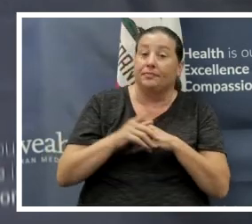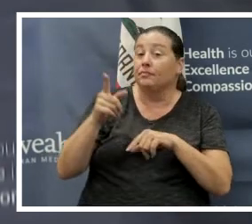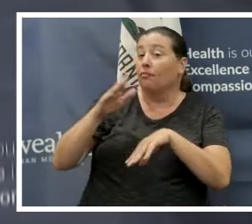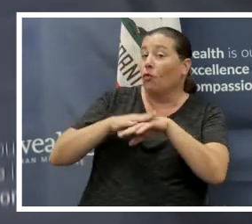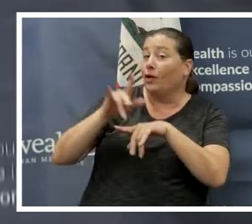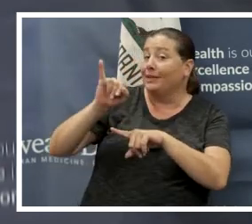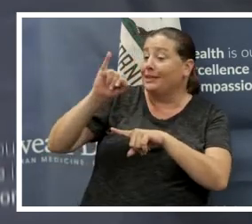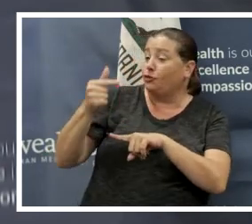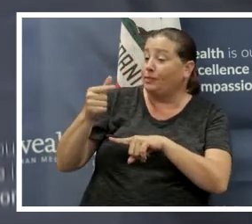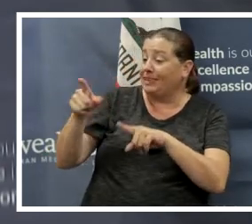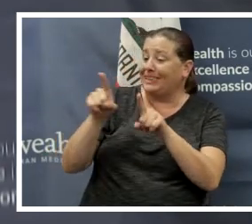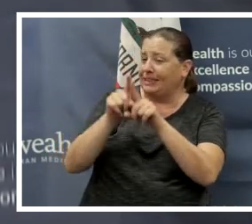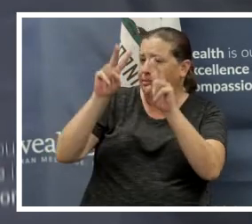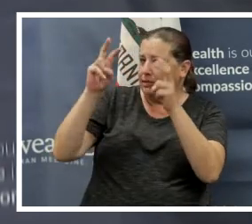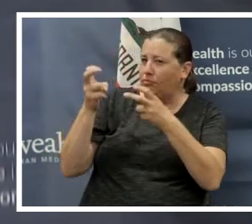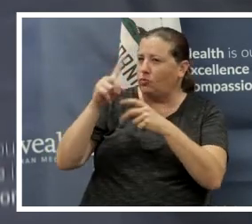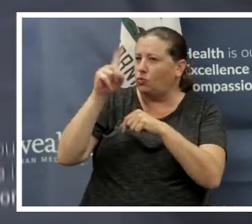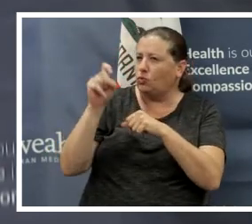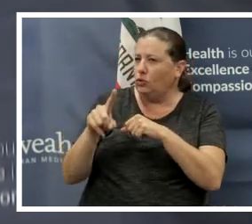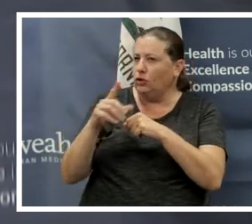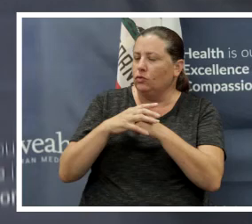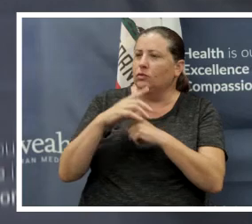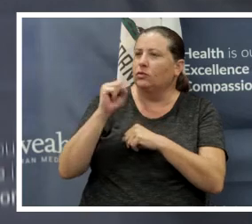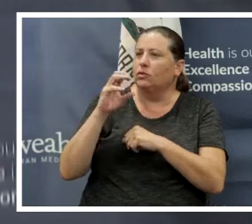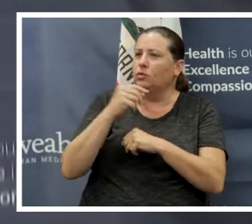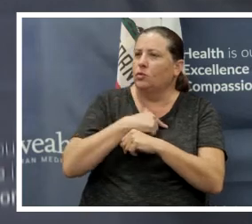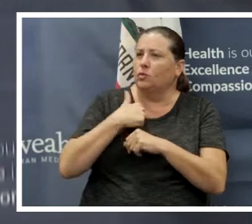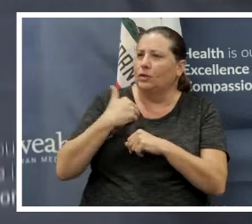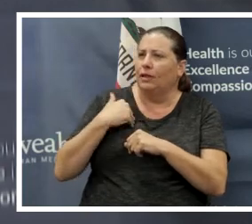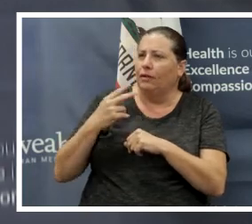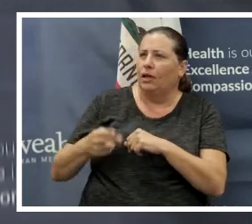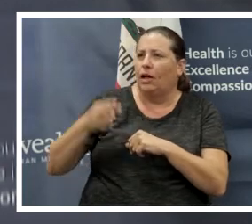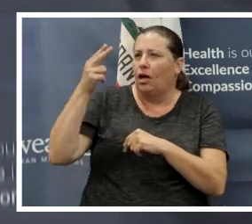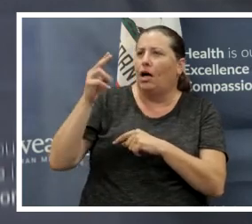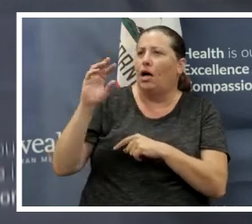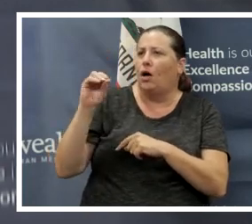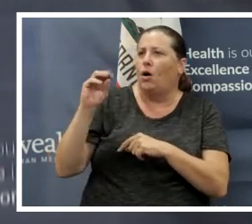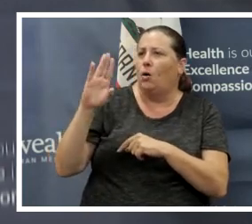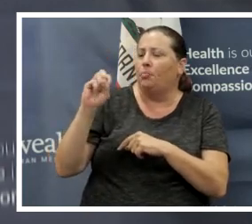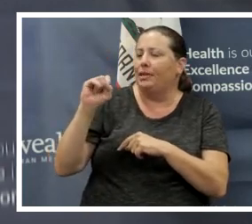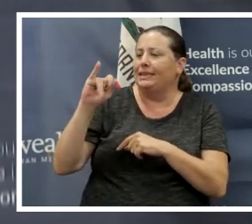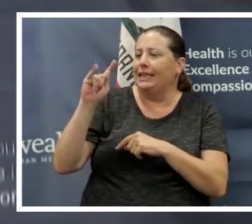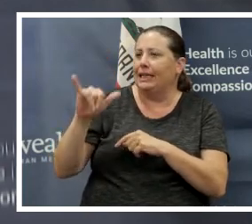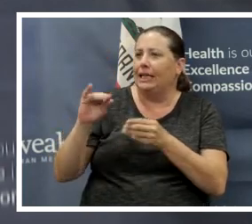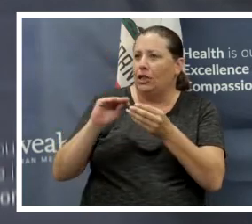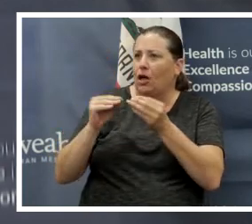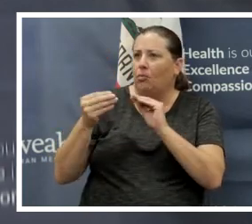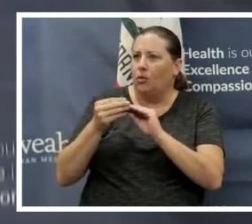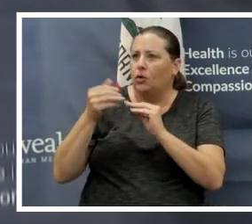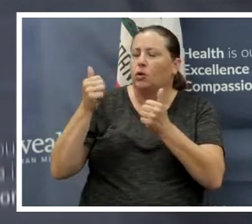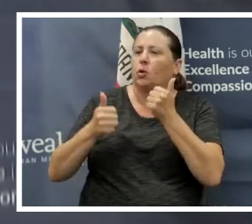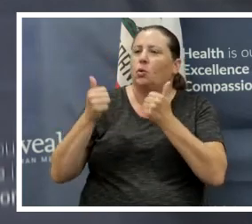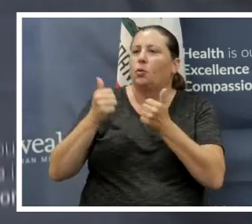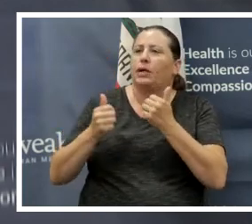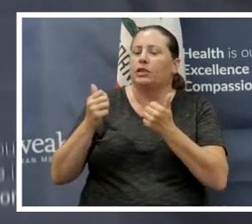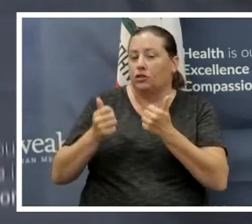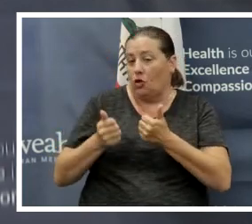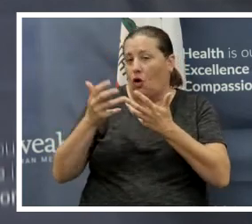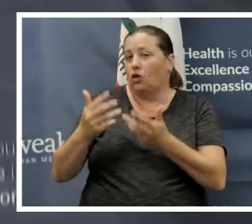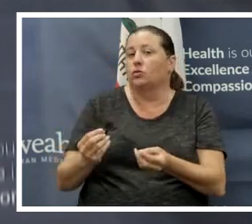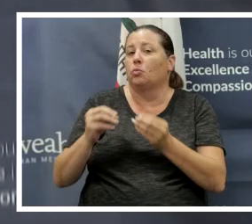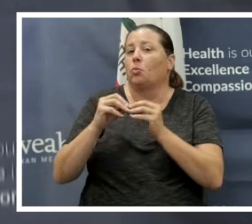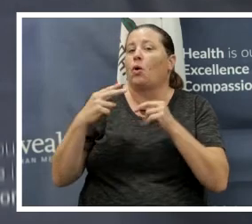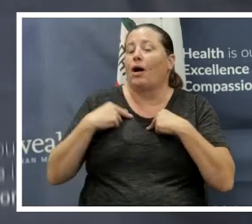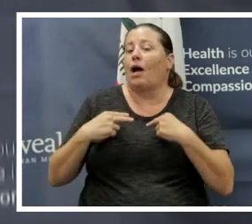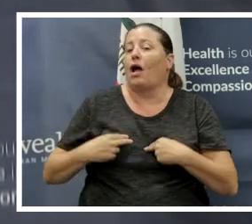topic, the question has come in. So we have high obesity numbers in our county, which causes more health complications, which you just